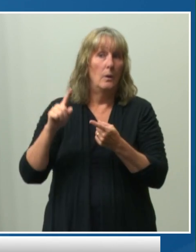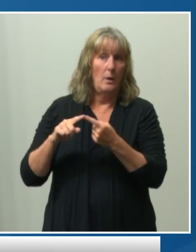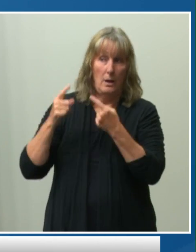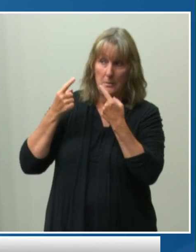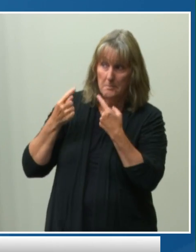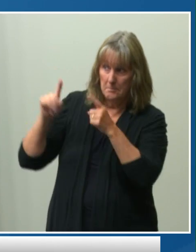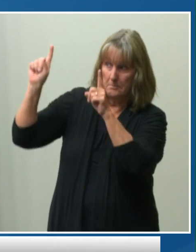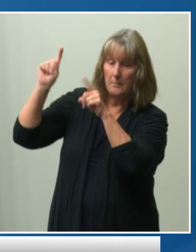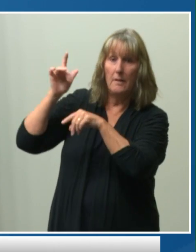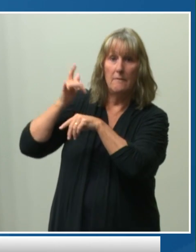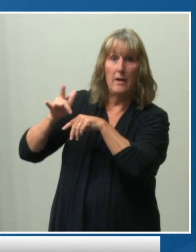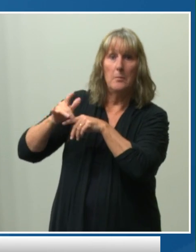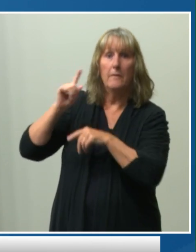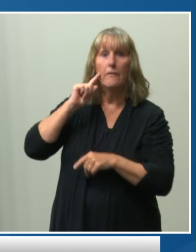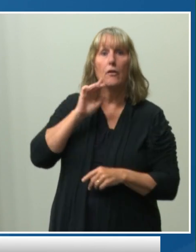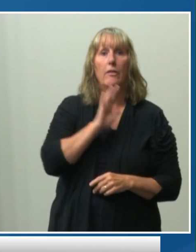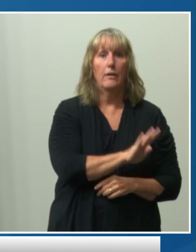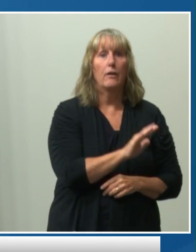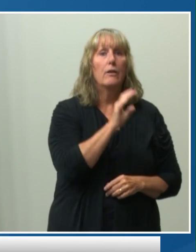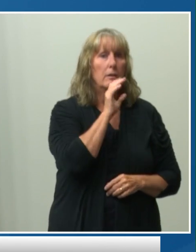vaccine is available for them.